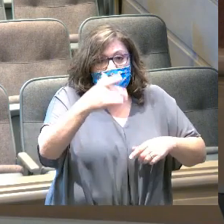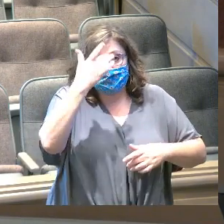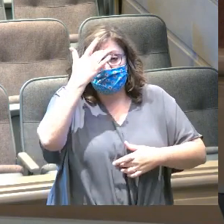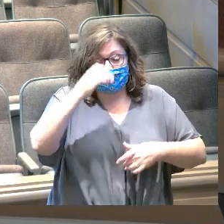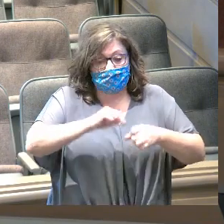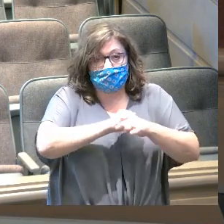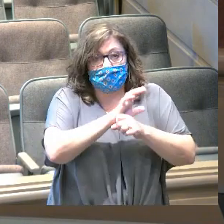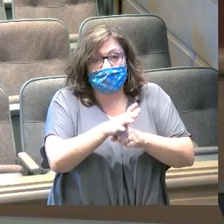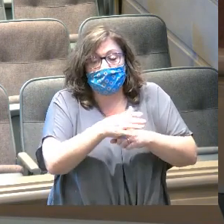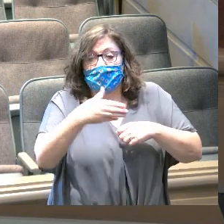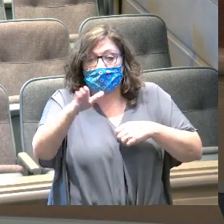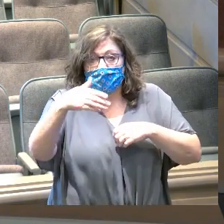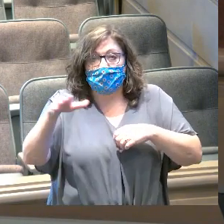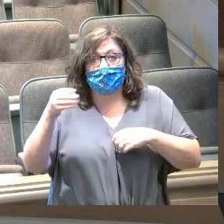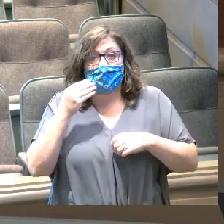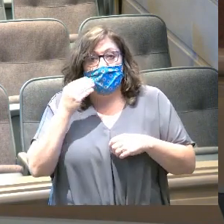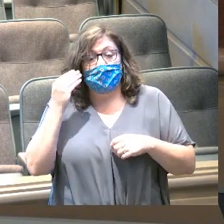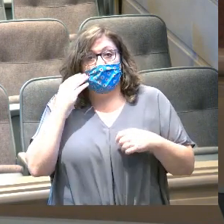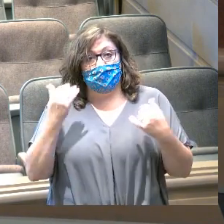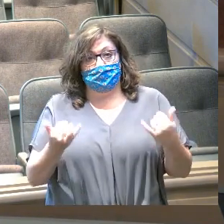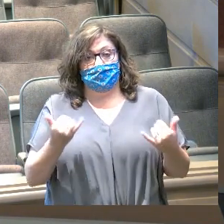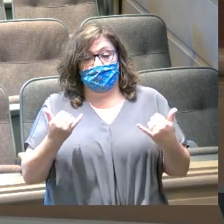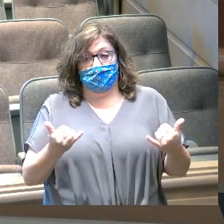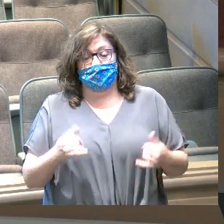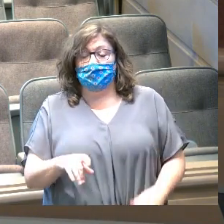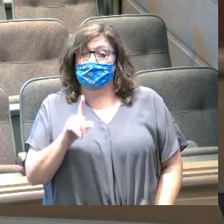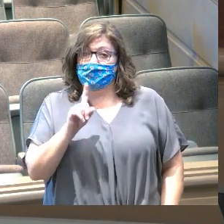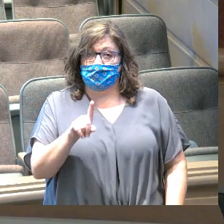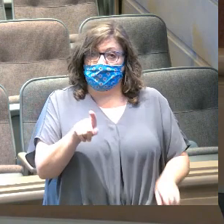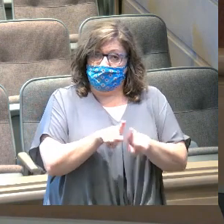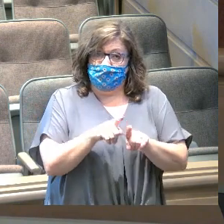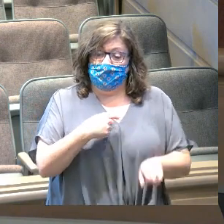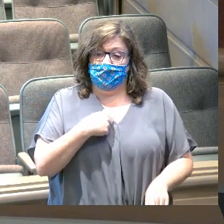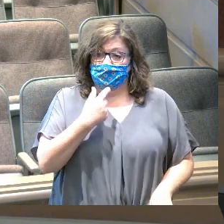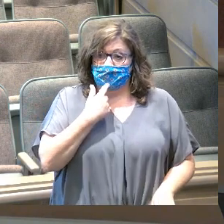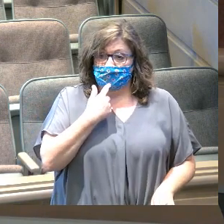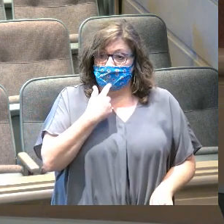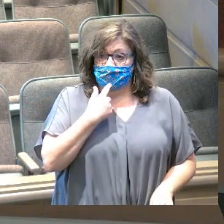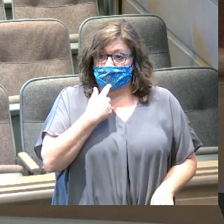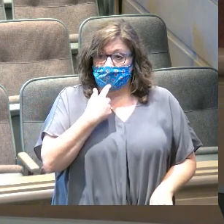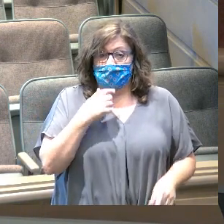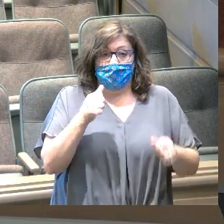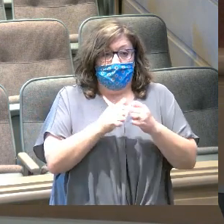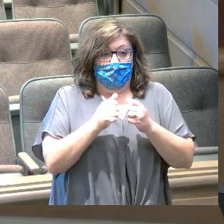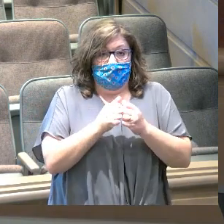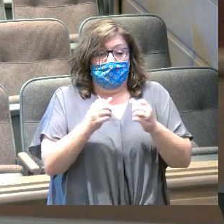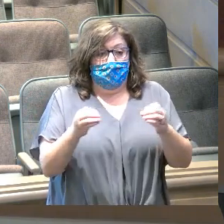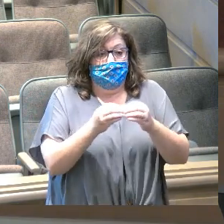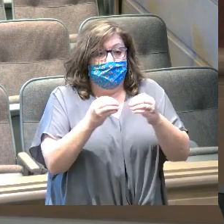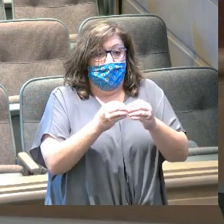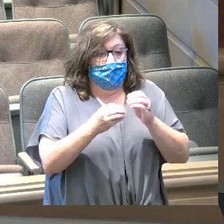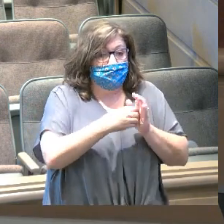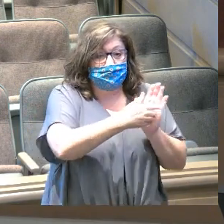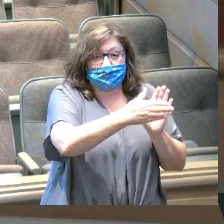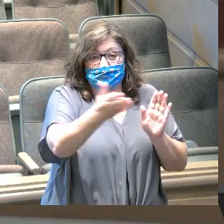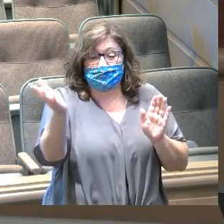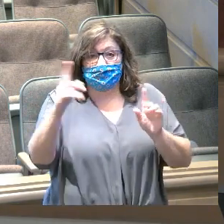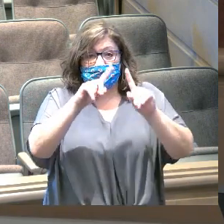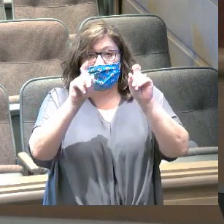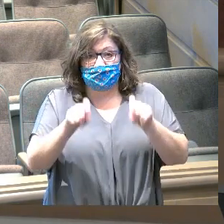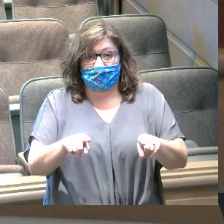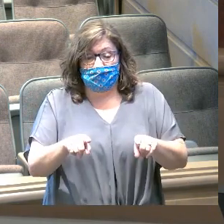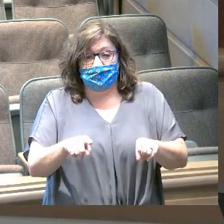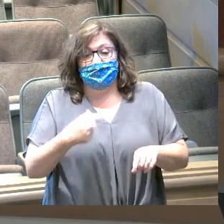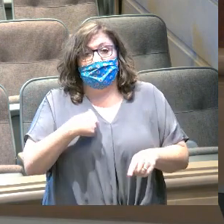admitted. But, as I said, with the broader testing, we are still seeing there